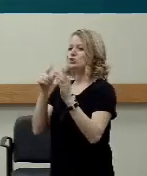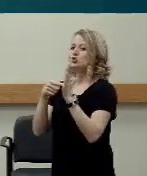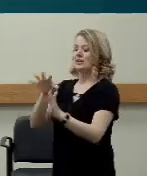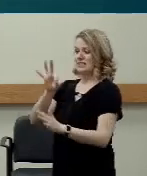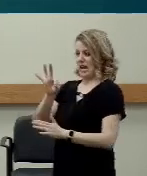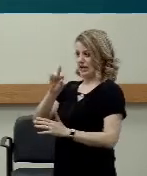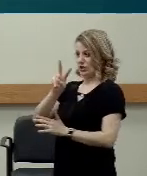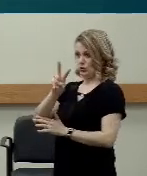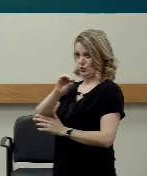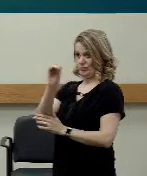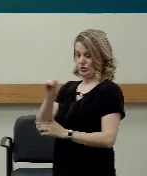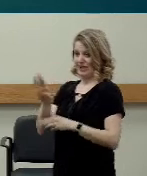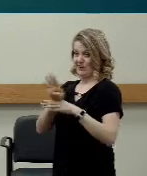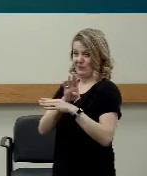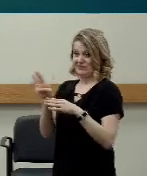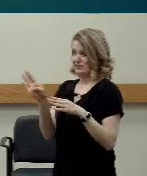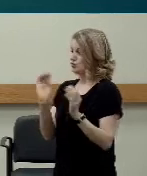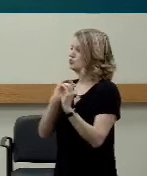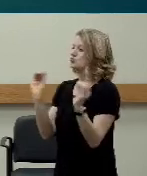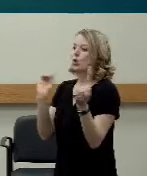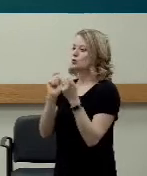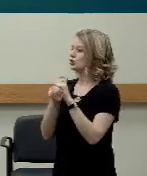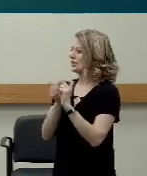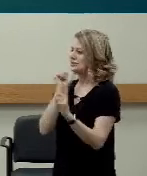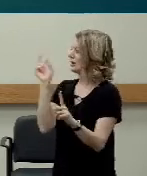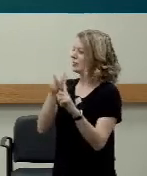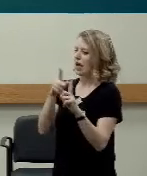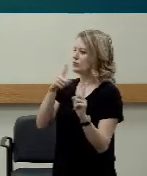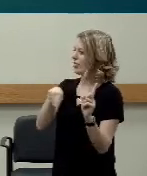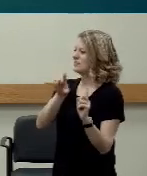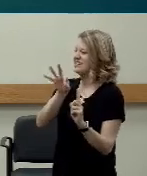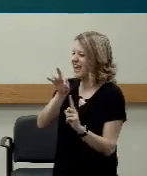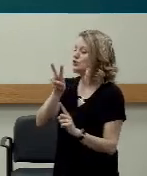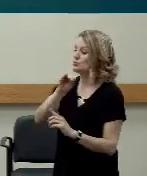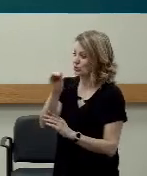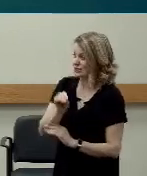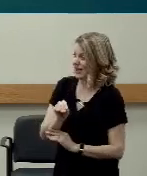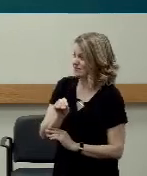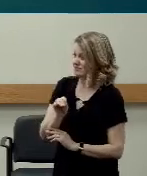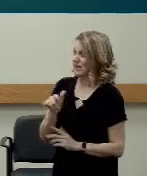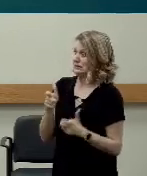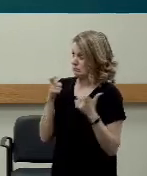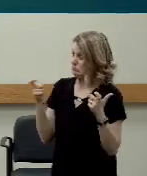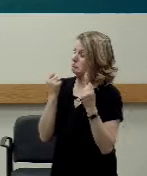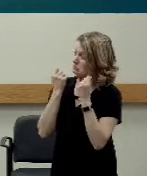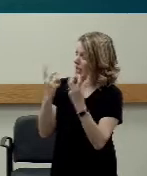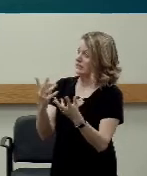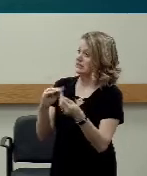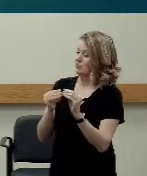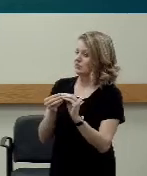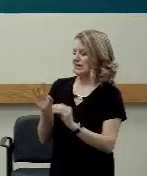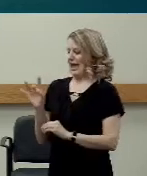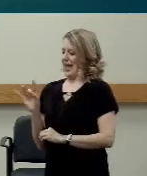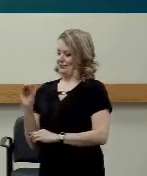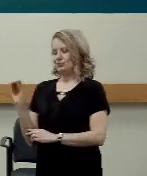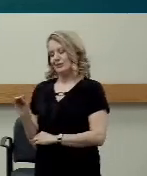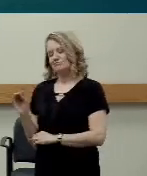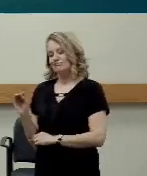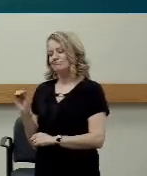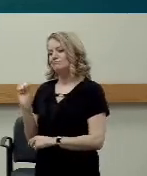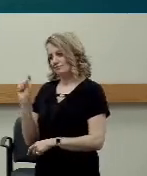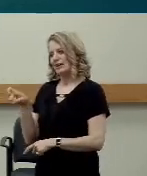92% of our businesses were unaffected by that ordinance. I think that's a substantial number. You can see 8% then